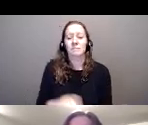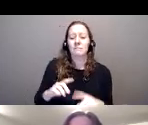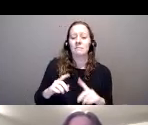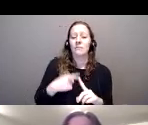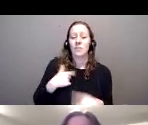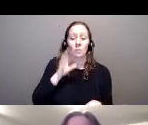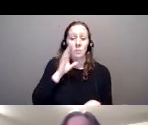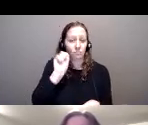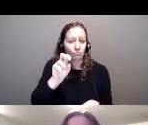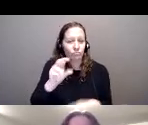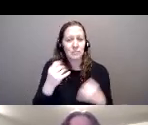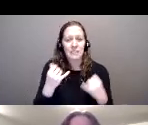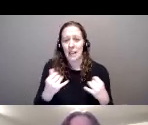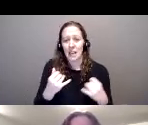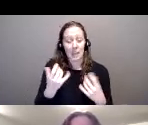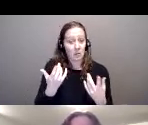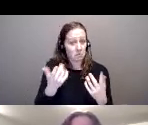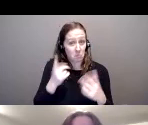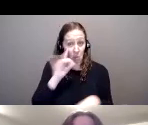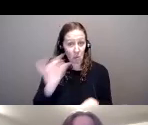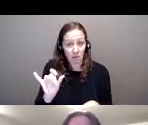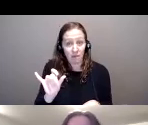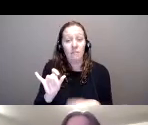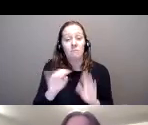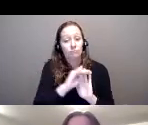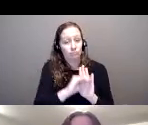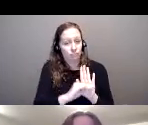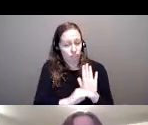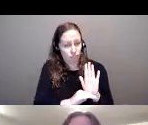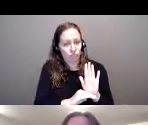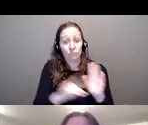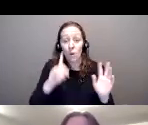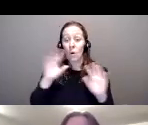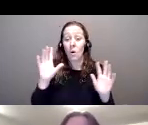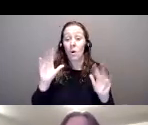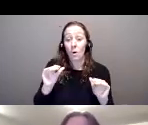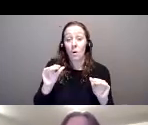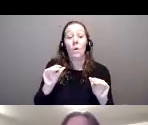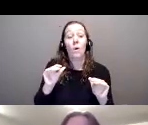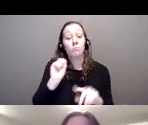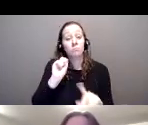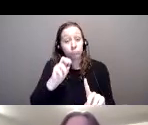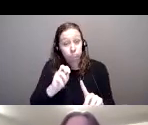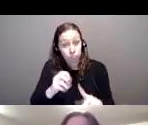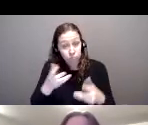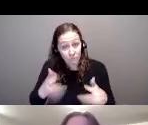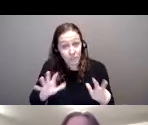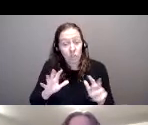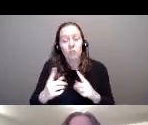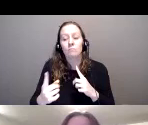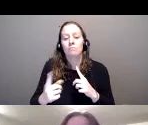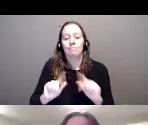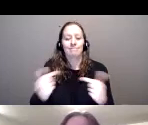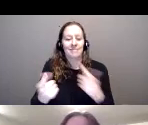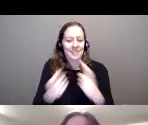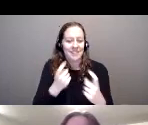will do today with you, and hopefully we have some good time for questions afterwards. So what I'm going